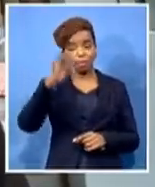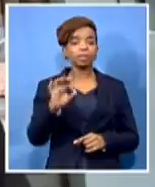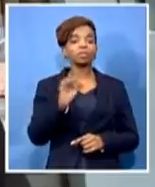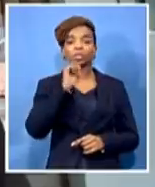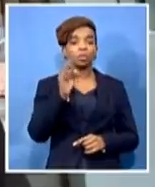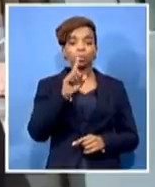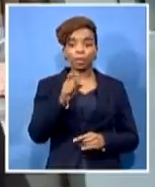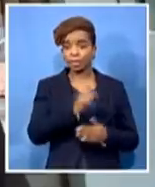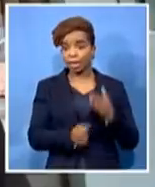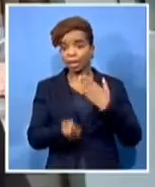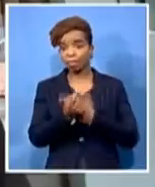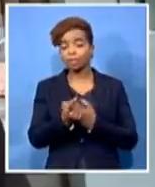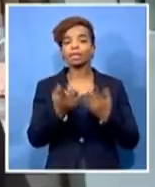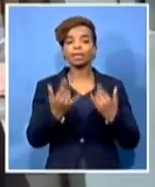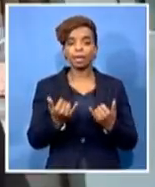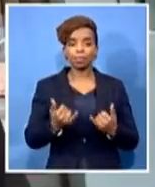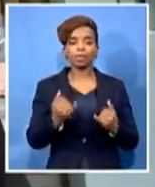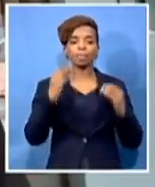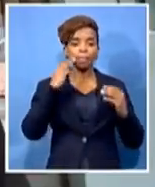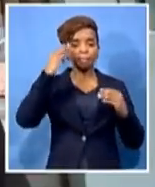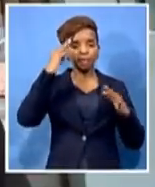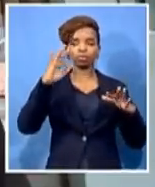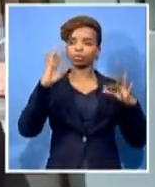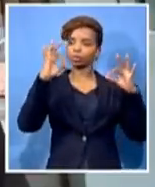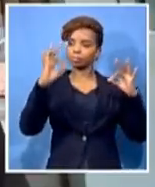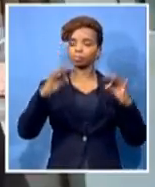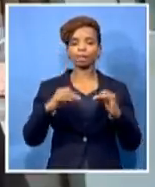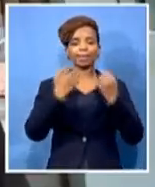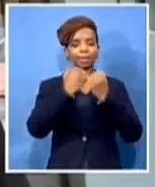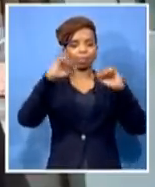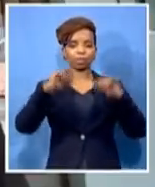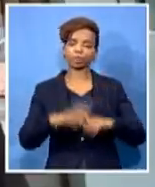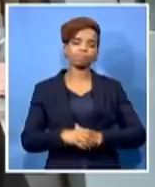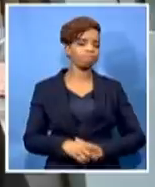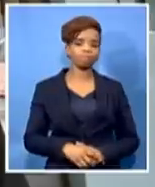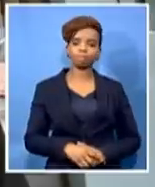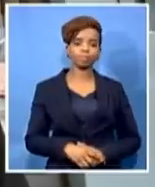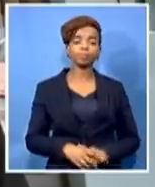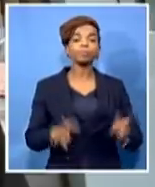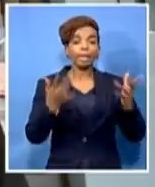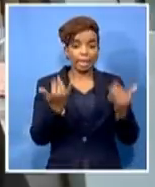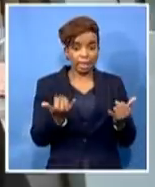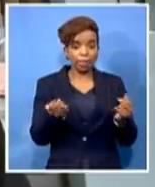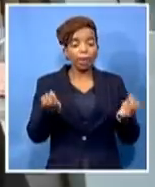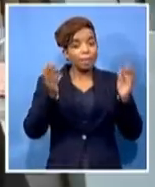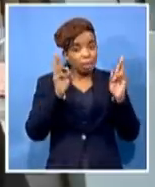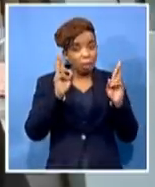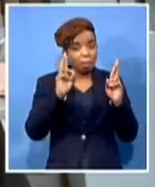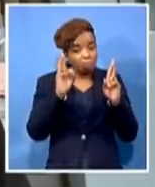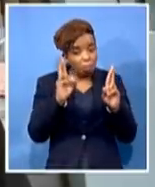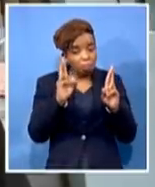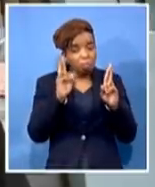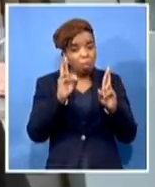hope and hope that his will be the alternative the people are yearning for.